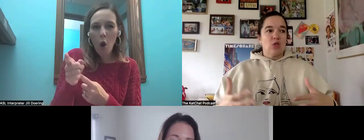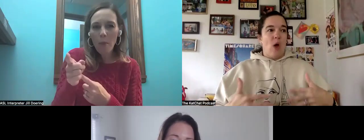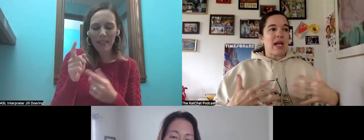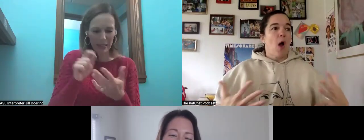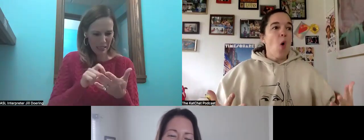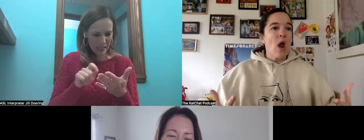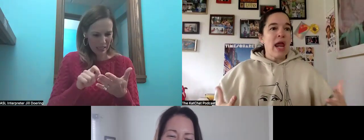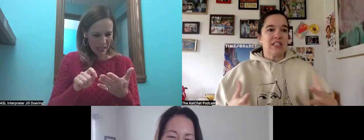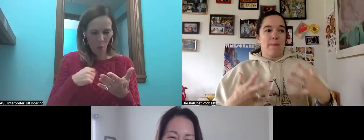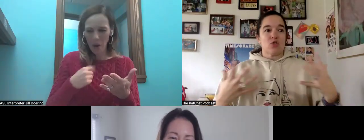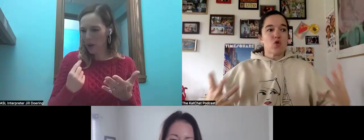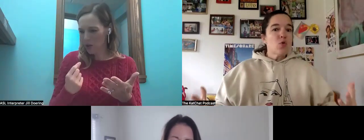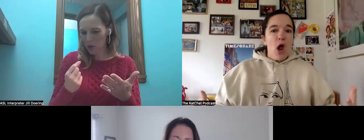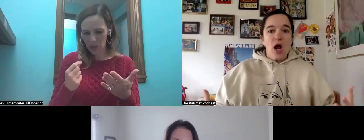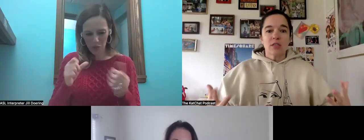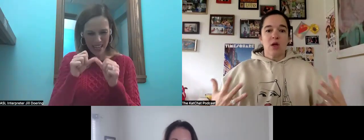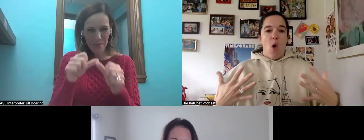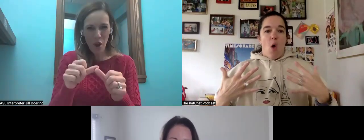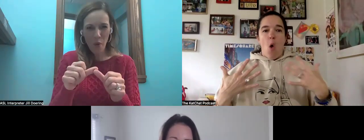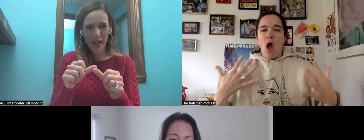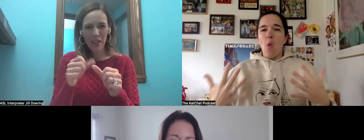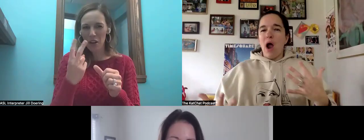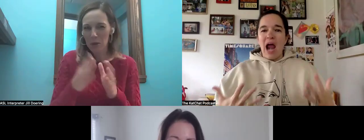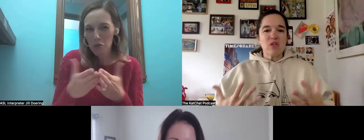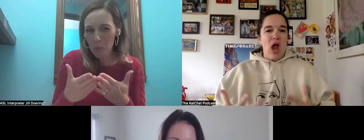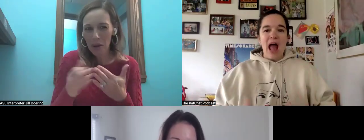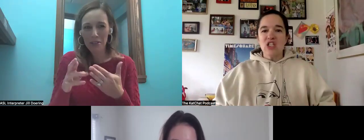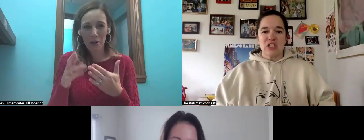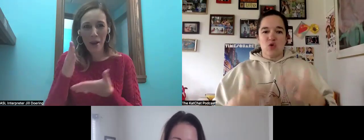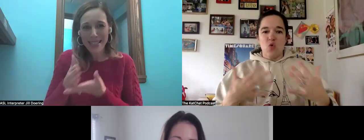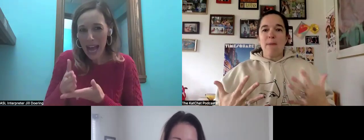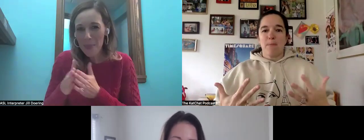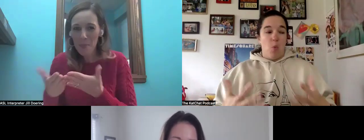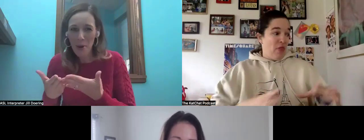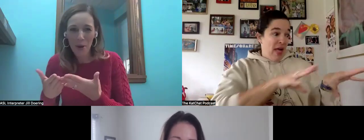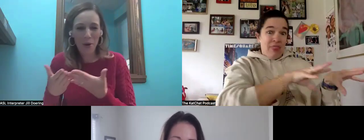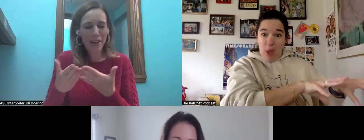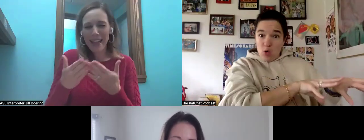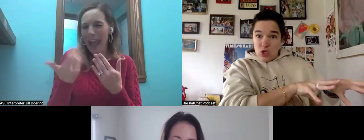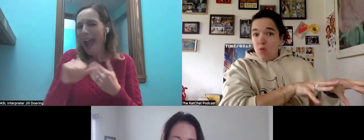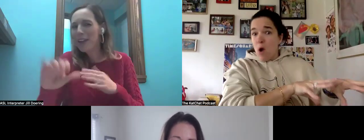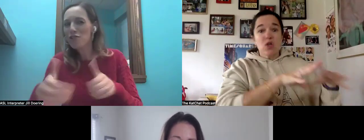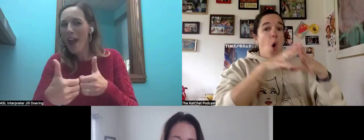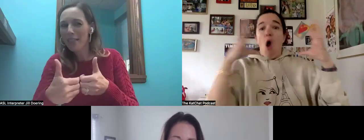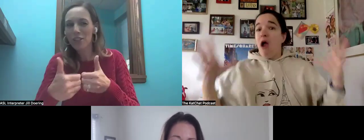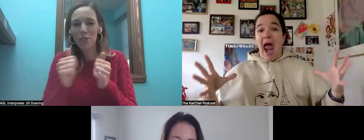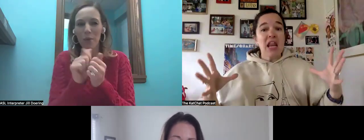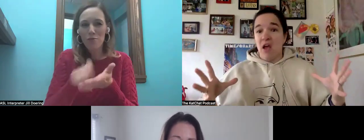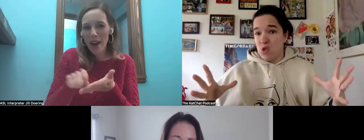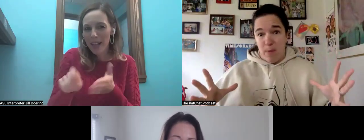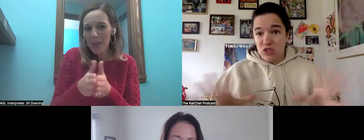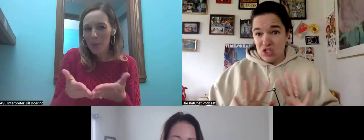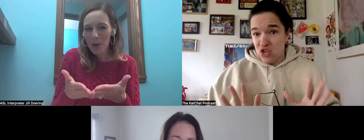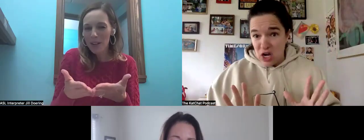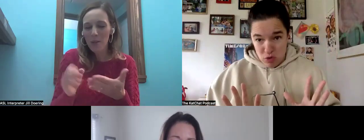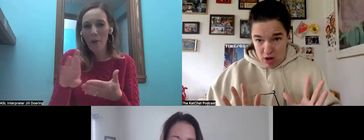doing? Do I keep going? Is it gonna be two books? Or what kind of challenge did you input with those two books or any